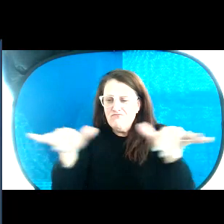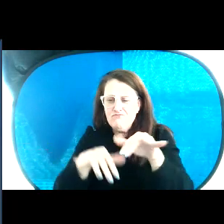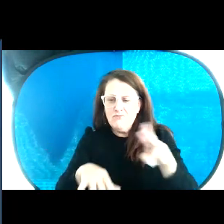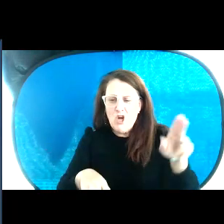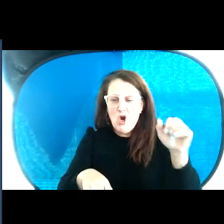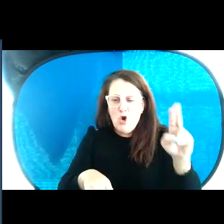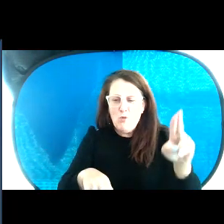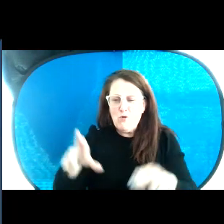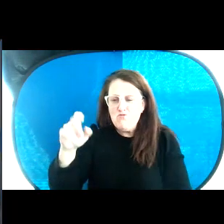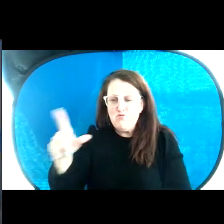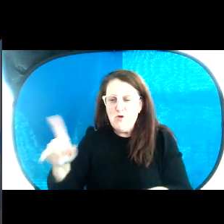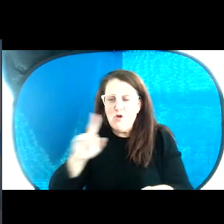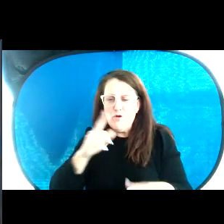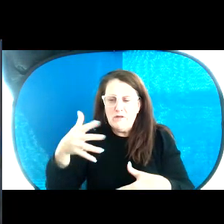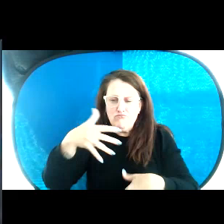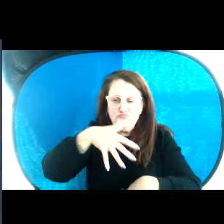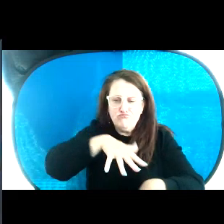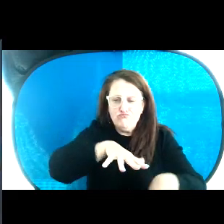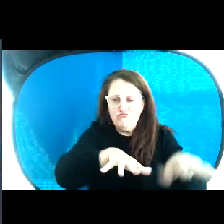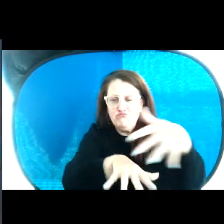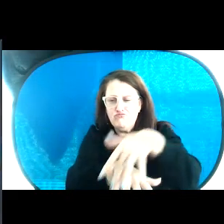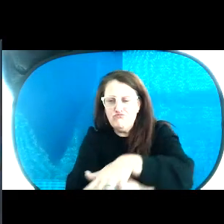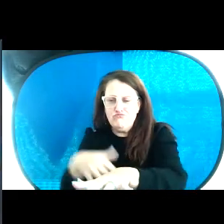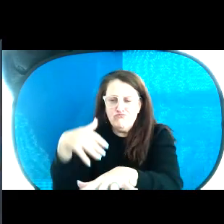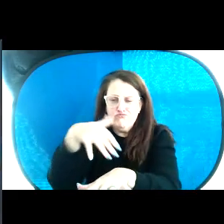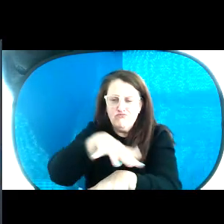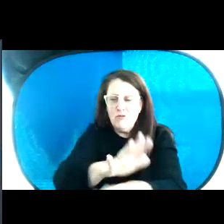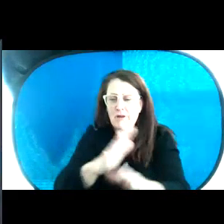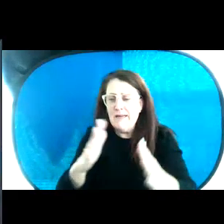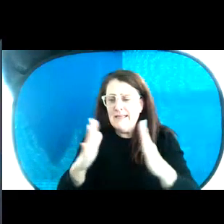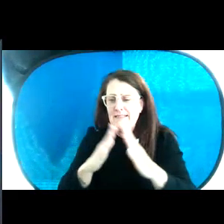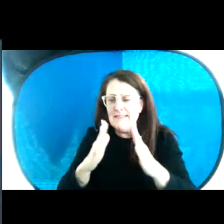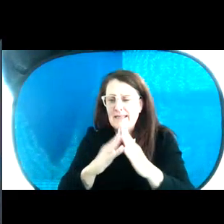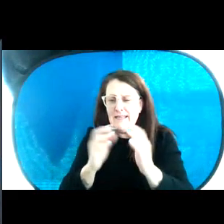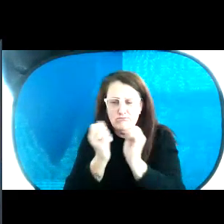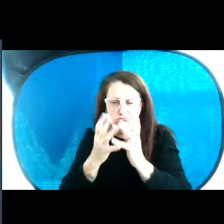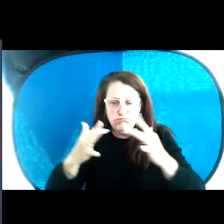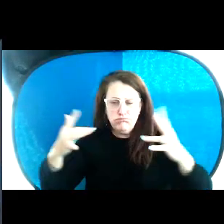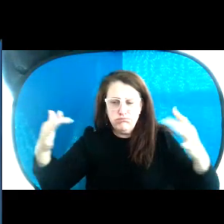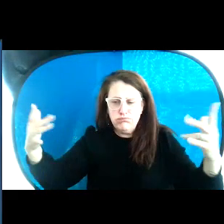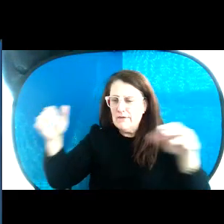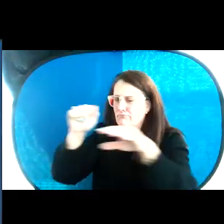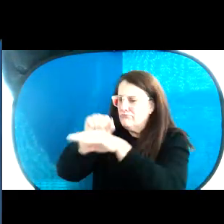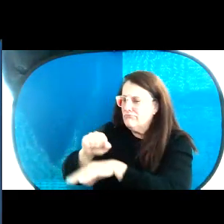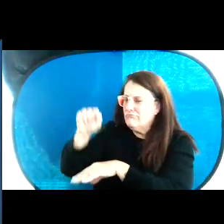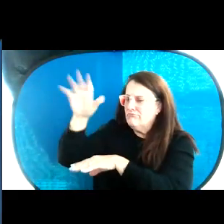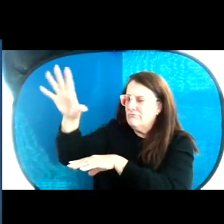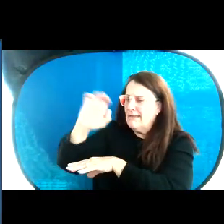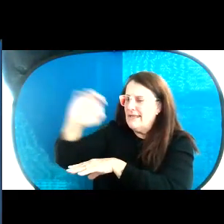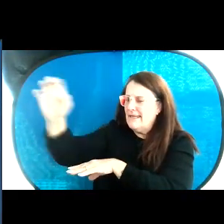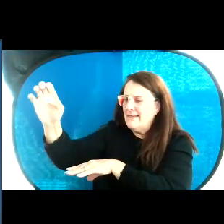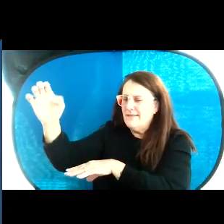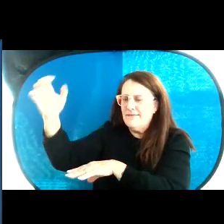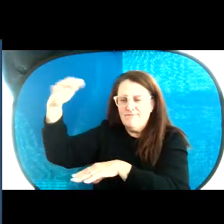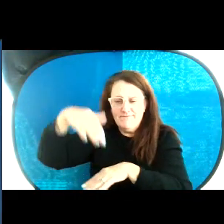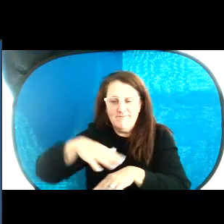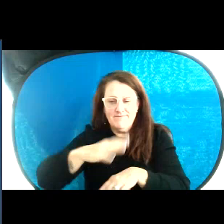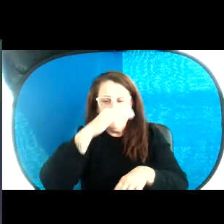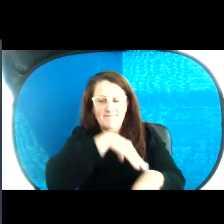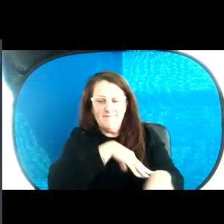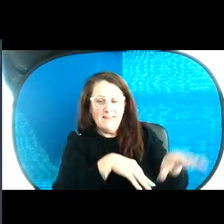varied tapestry. With cities that span from the steppes of the Sierra Nevada in the east to the foot of the coastal range in the